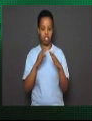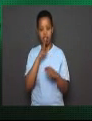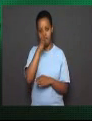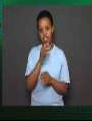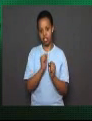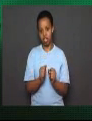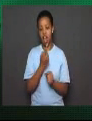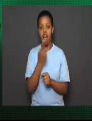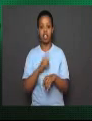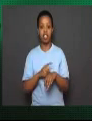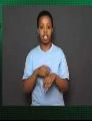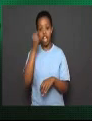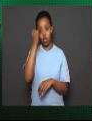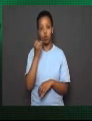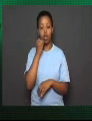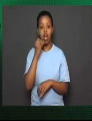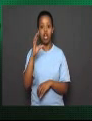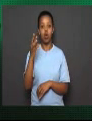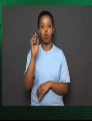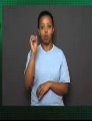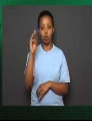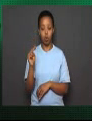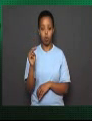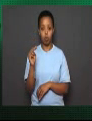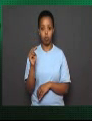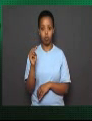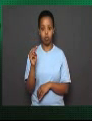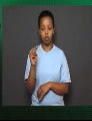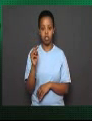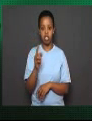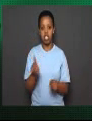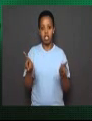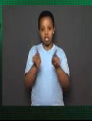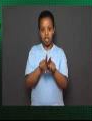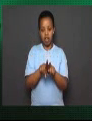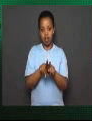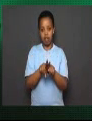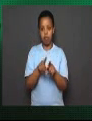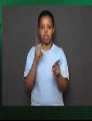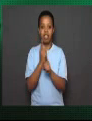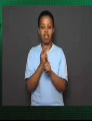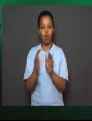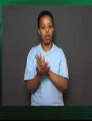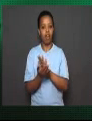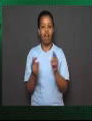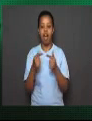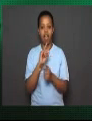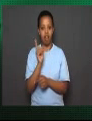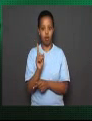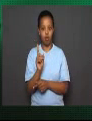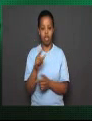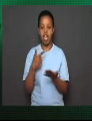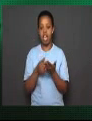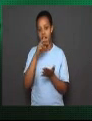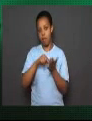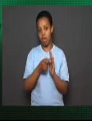the sex chromosomes do not decouple properly. This means that the